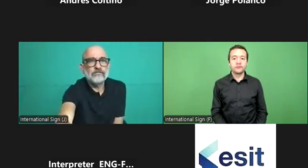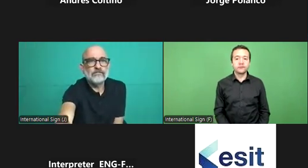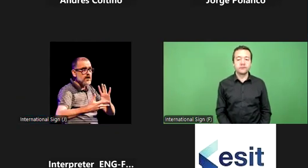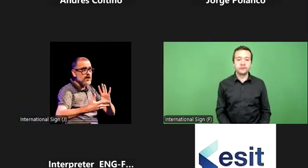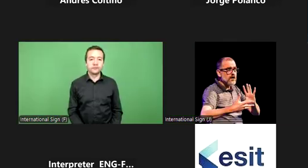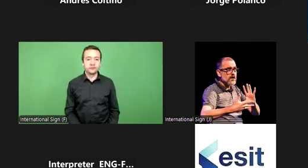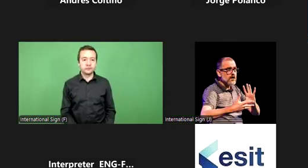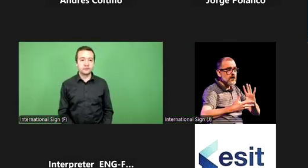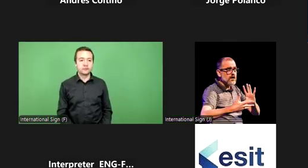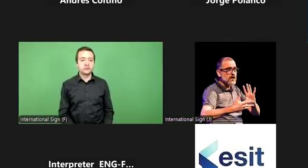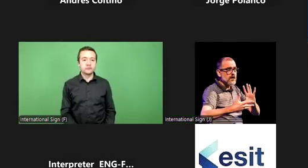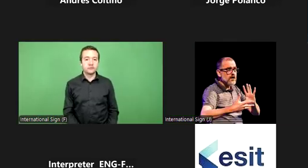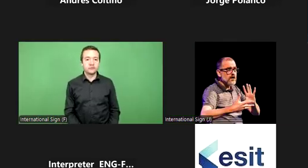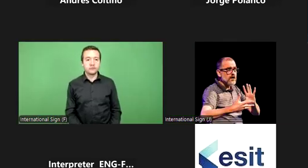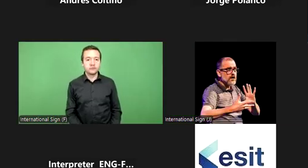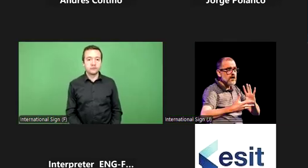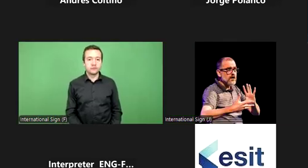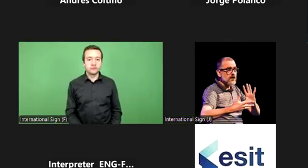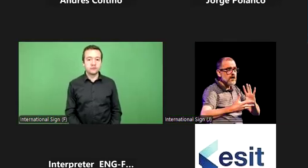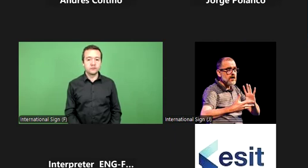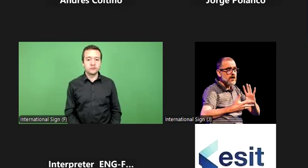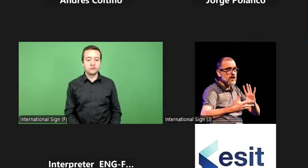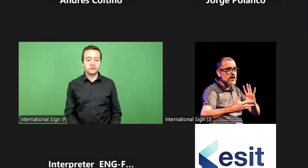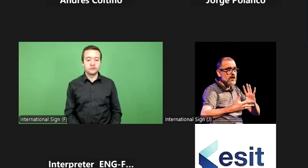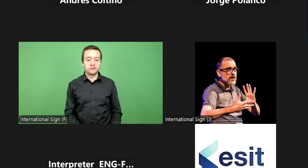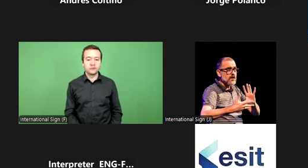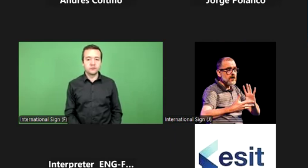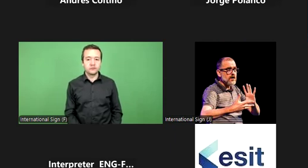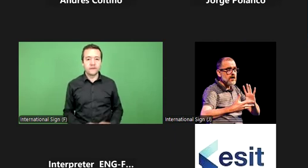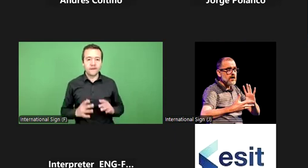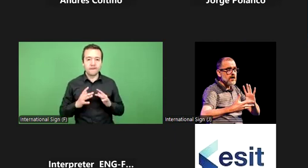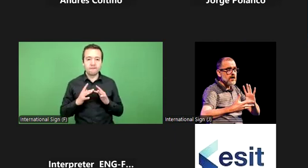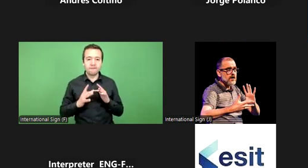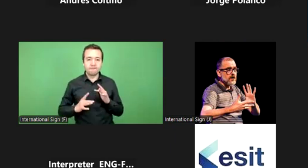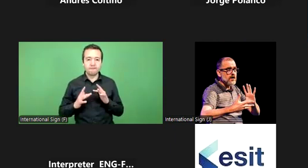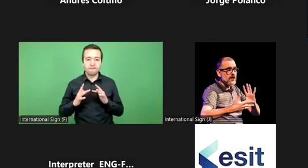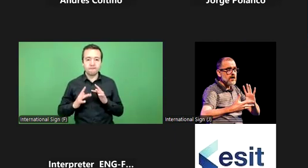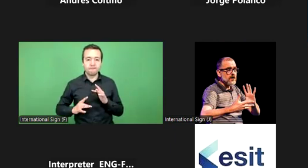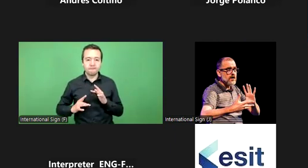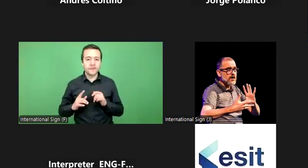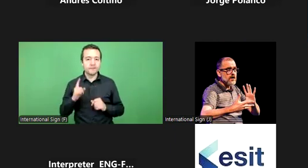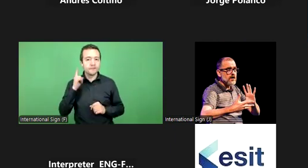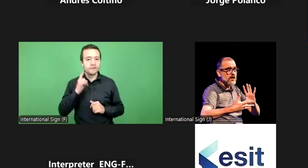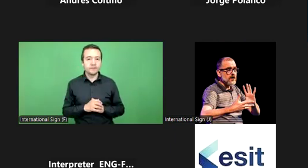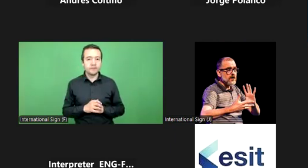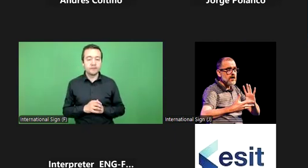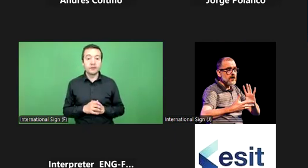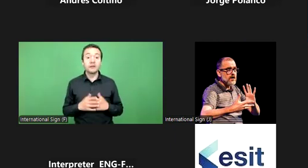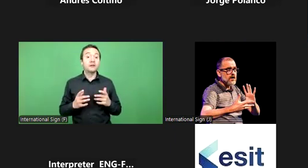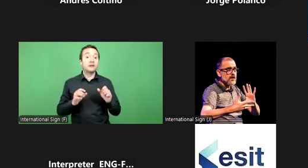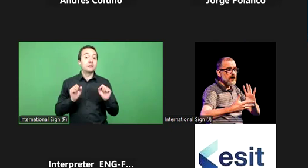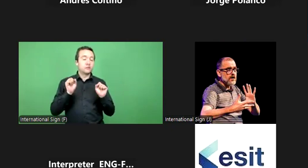another path for us to take towards achieving universal access and universal health coverage.